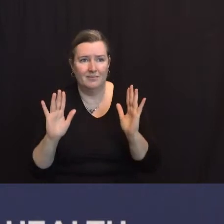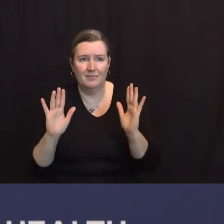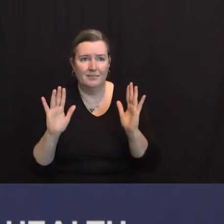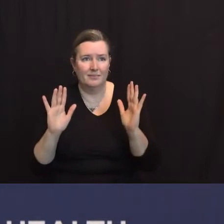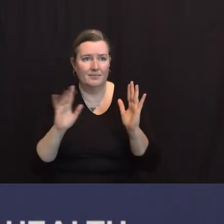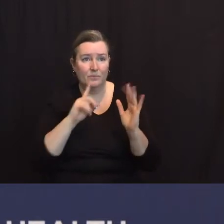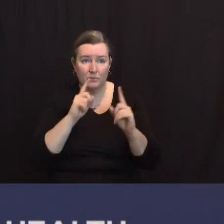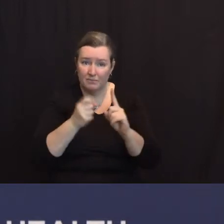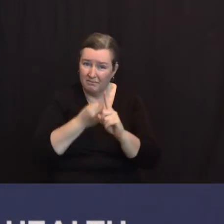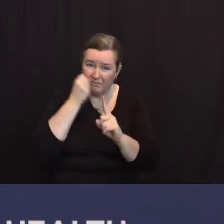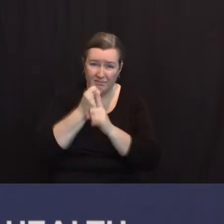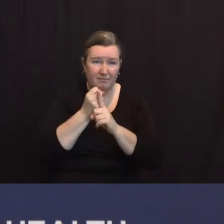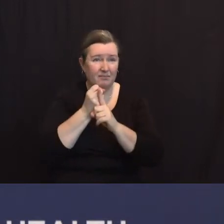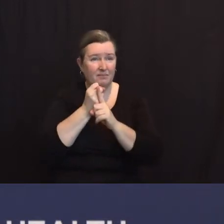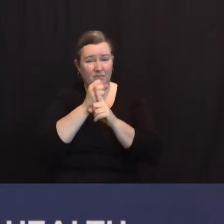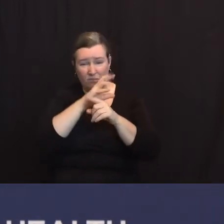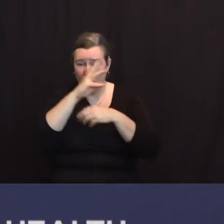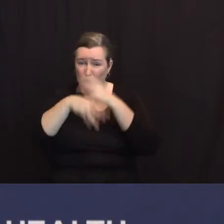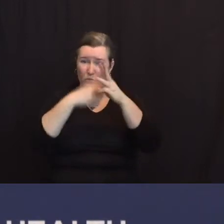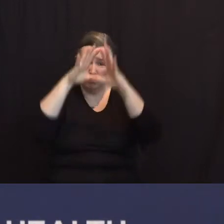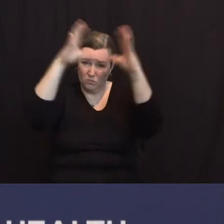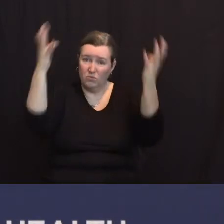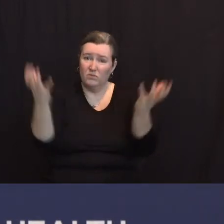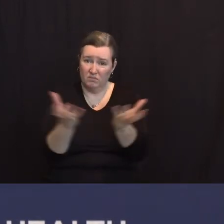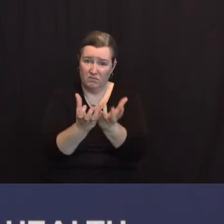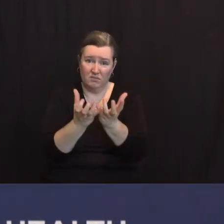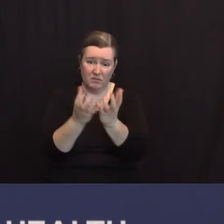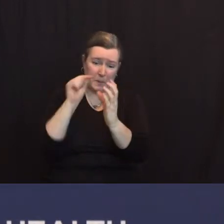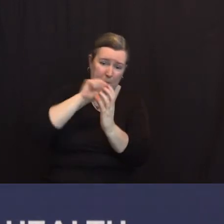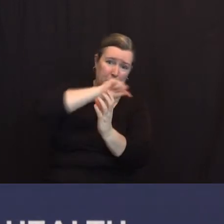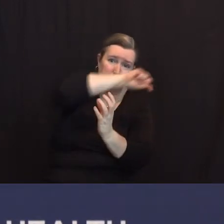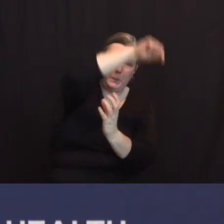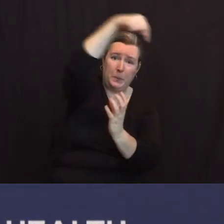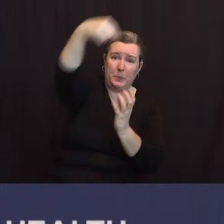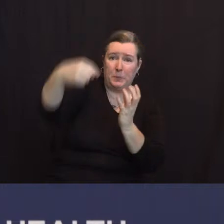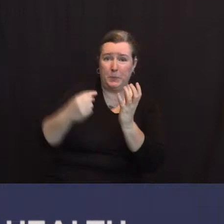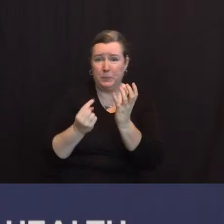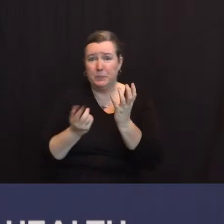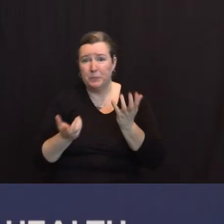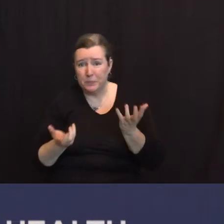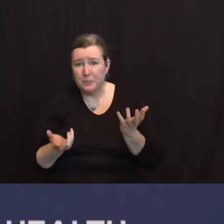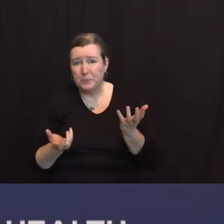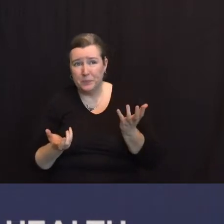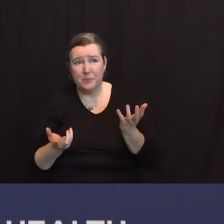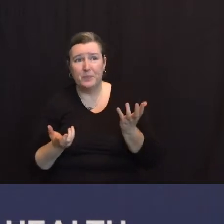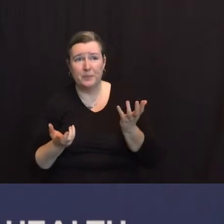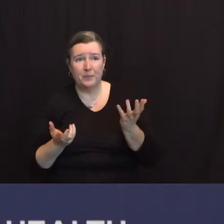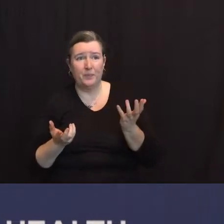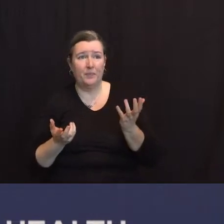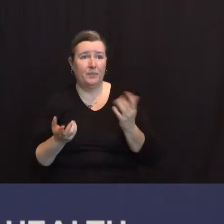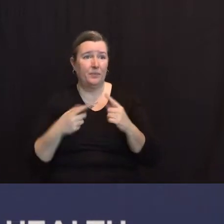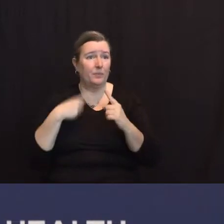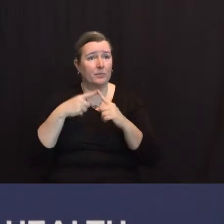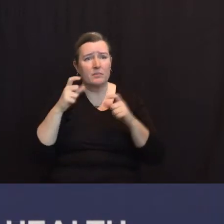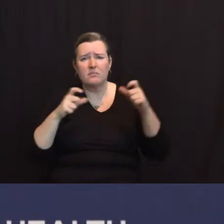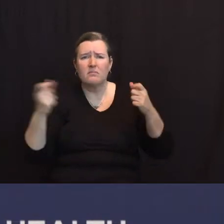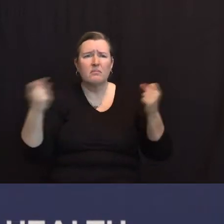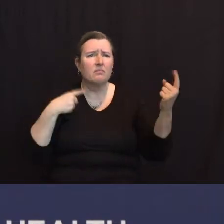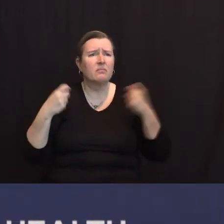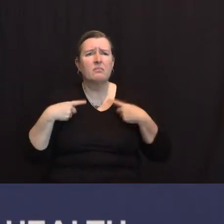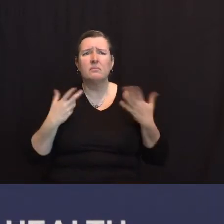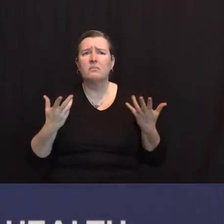is not done with us. Again, when people ask me, what do you bemoan? I bemoan not knowing what we ultimately knew